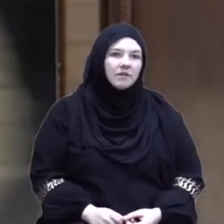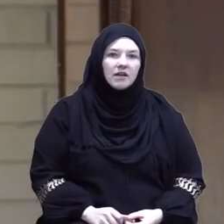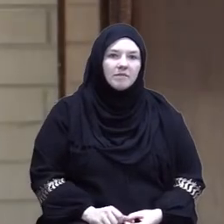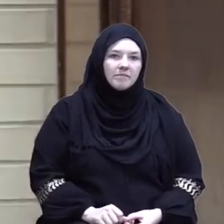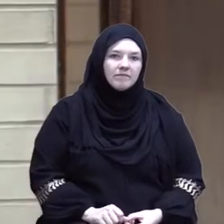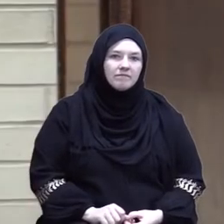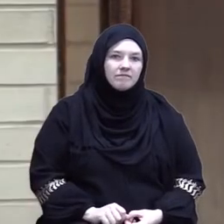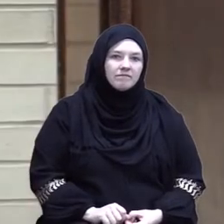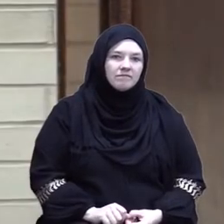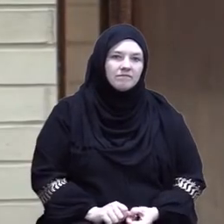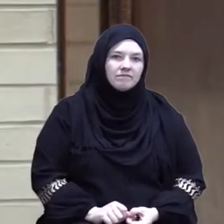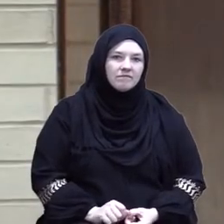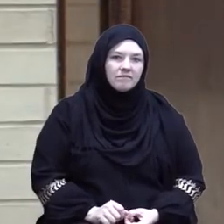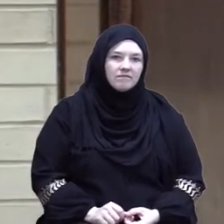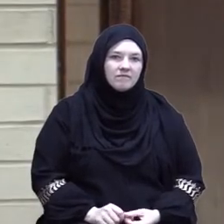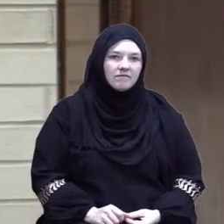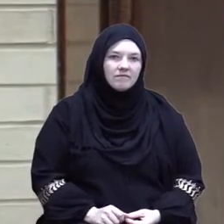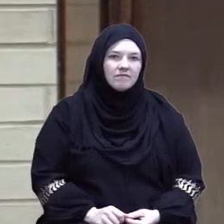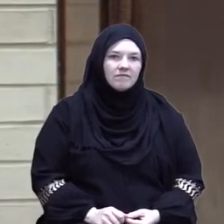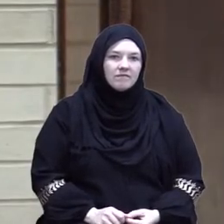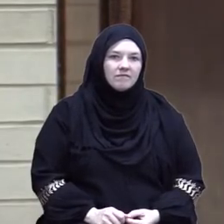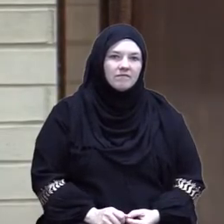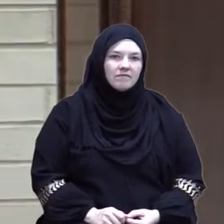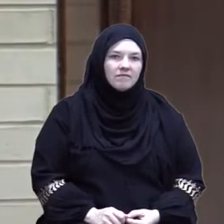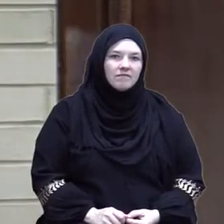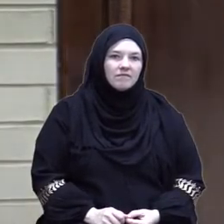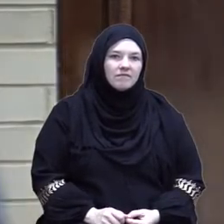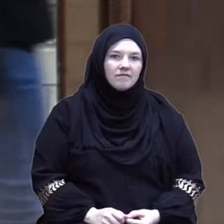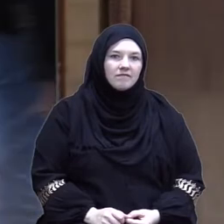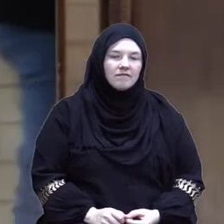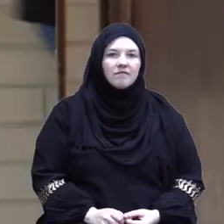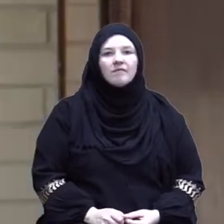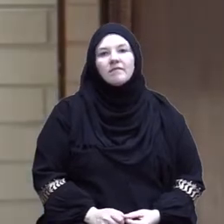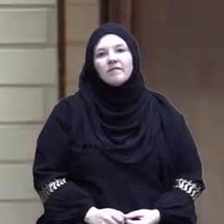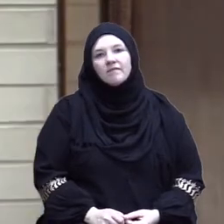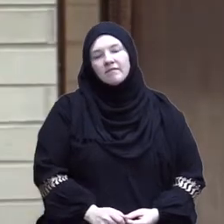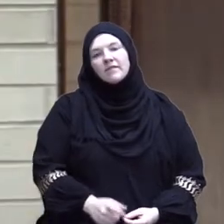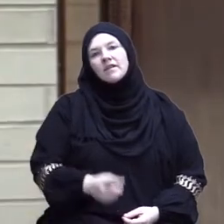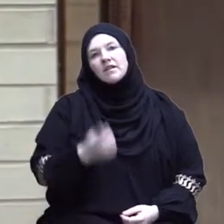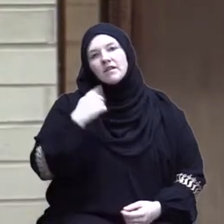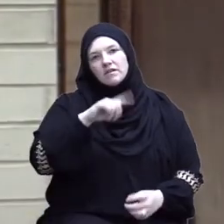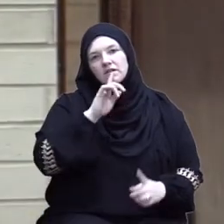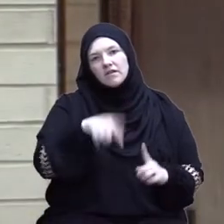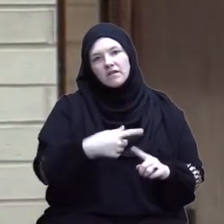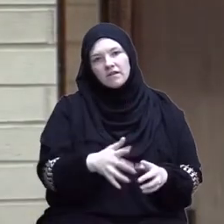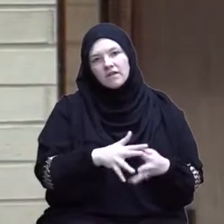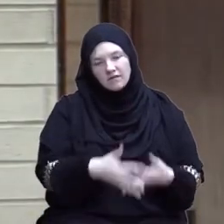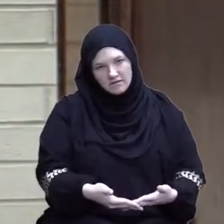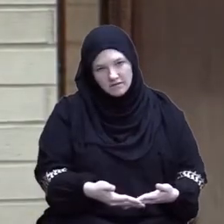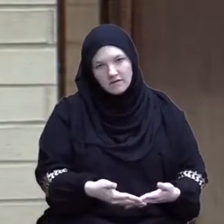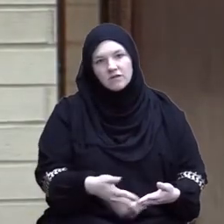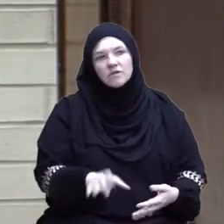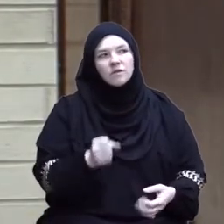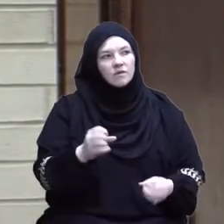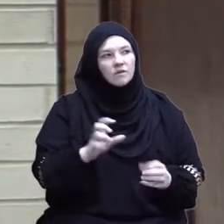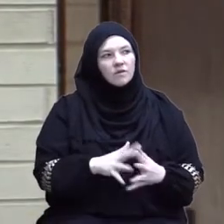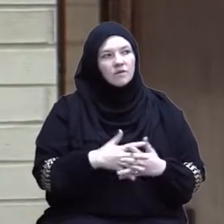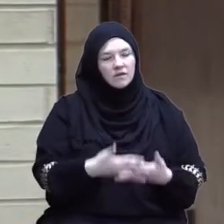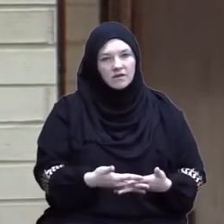and hellfire? We don't. Where do we know about them? From the Quran. So the